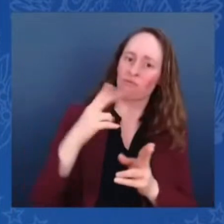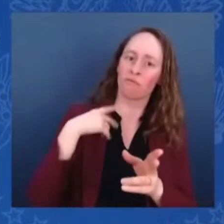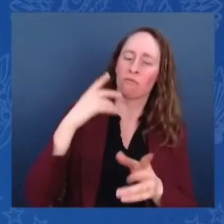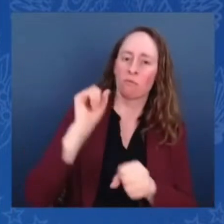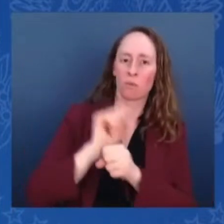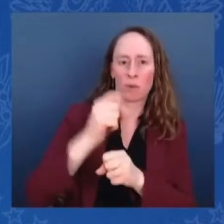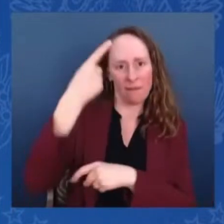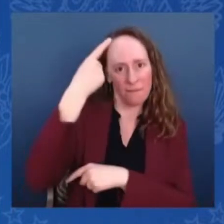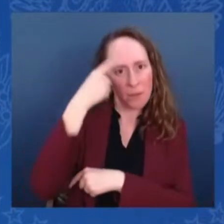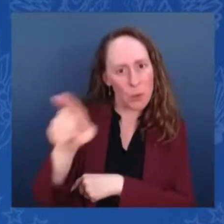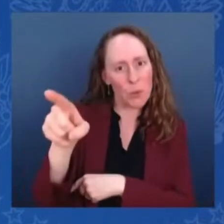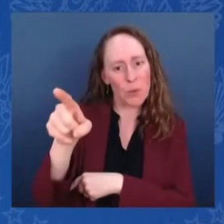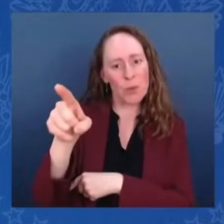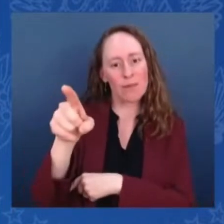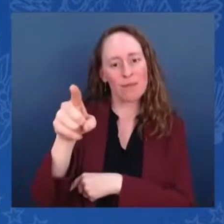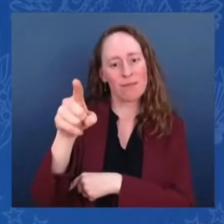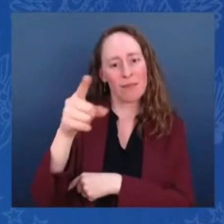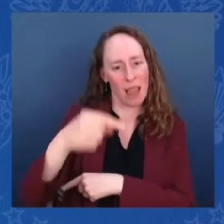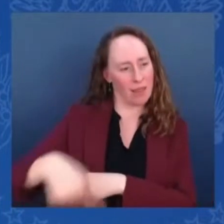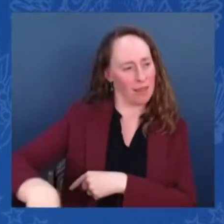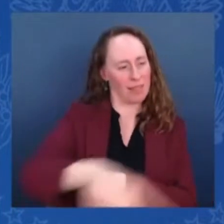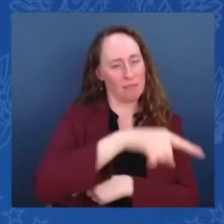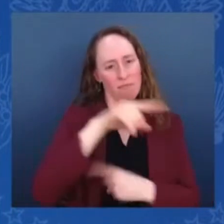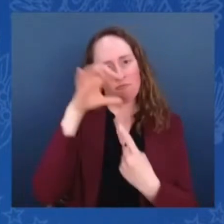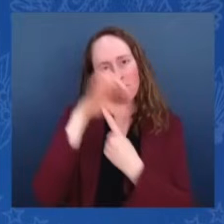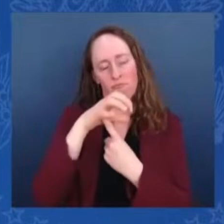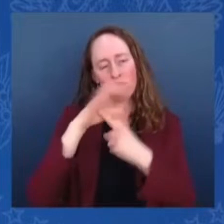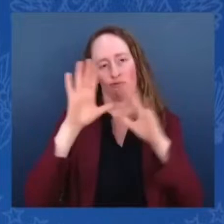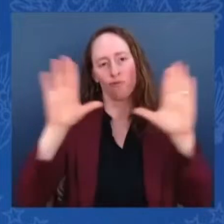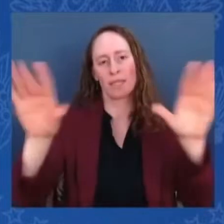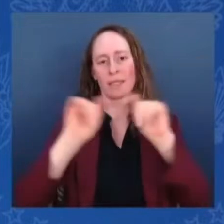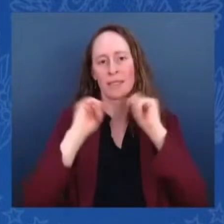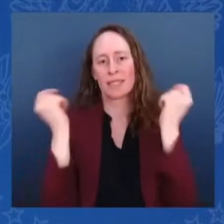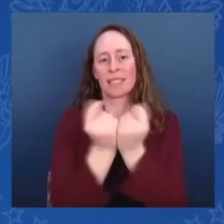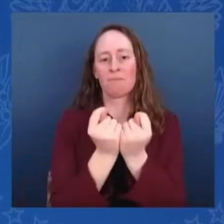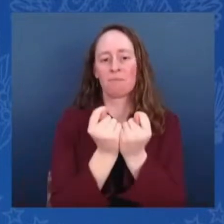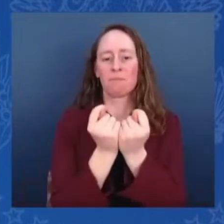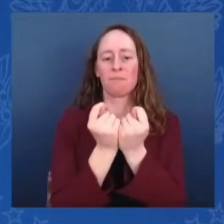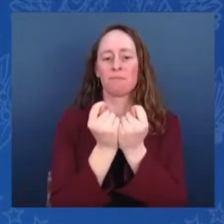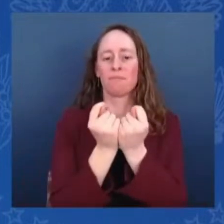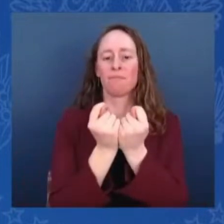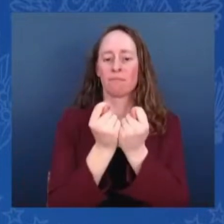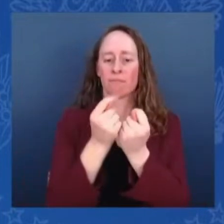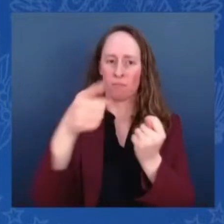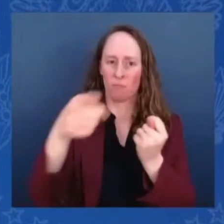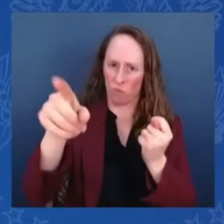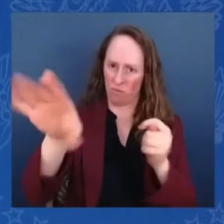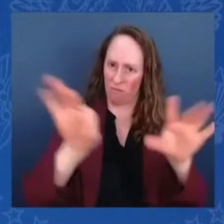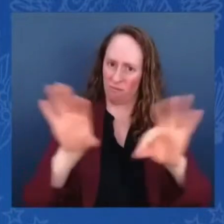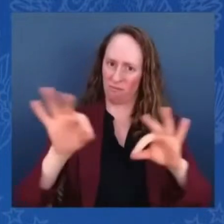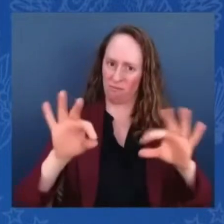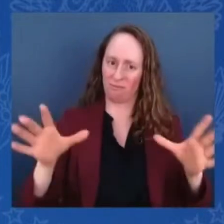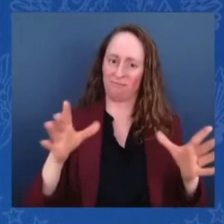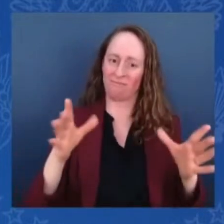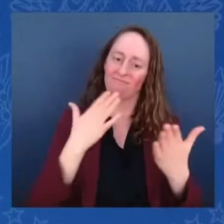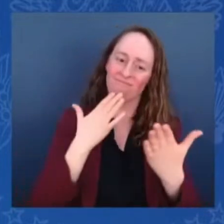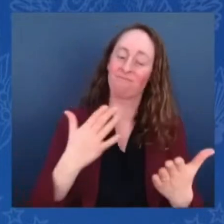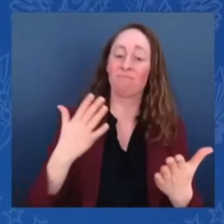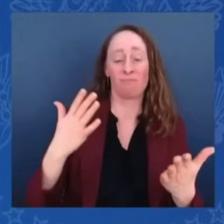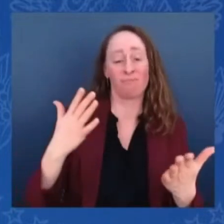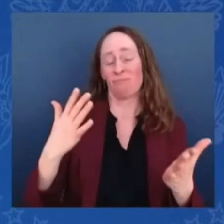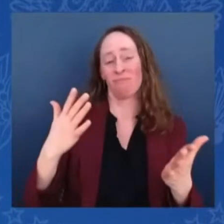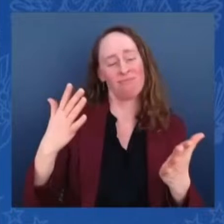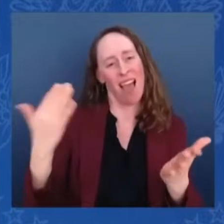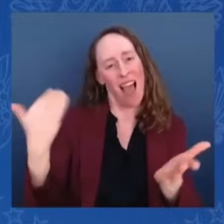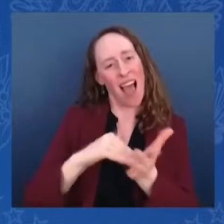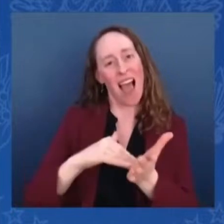that you've assembled. And it's the honor of a lifetime to be able to introduce, one more time, the 46th President of the